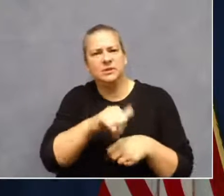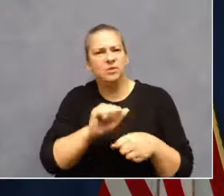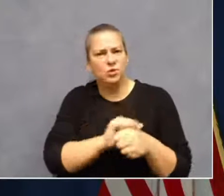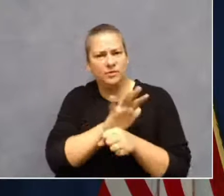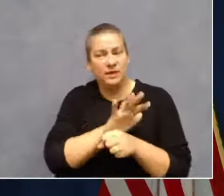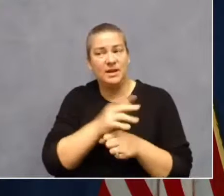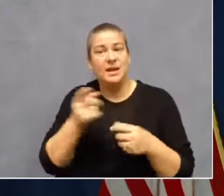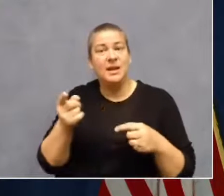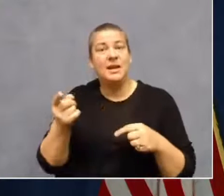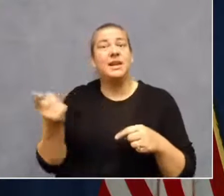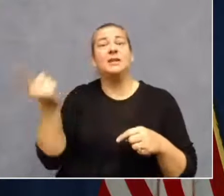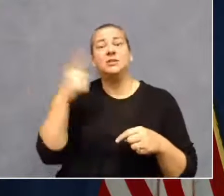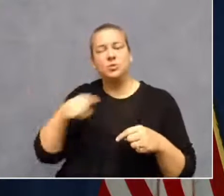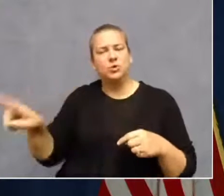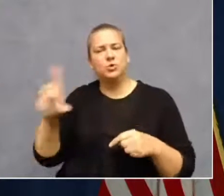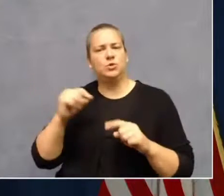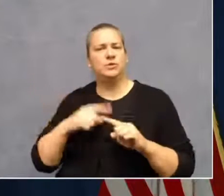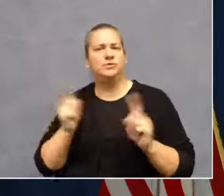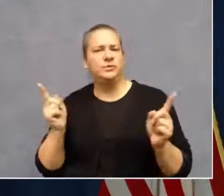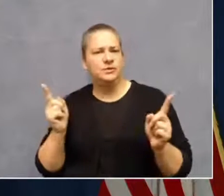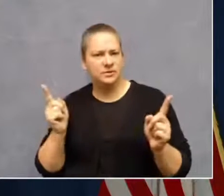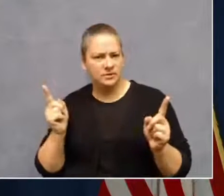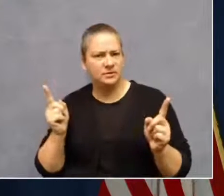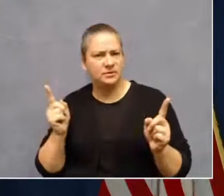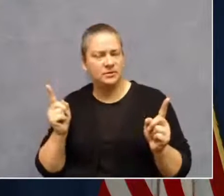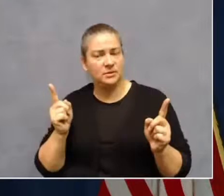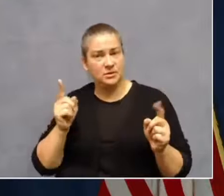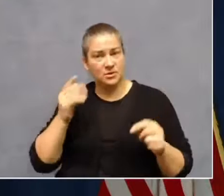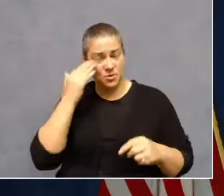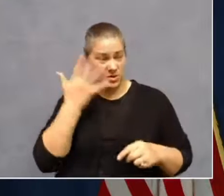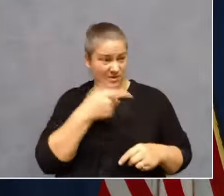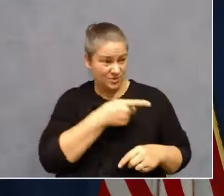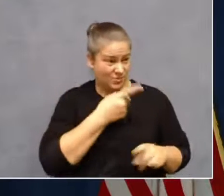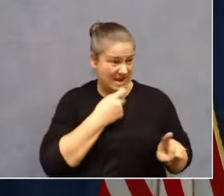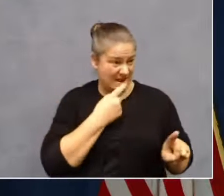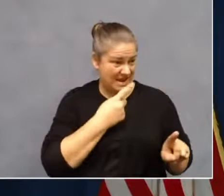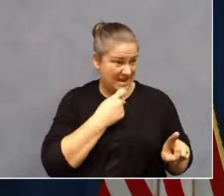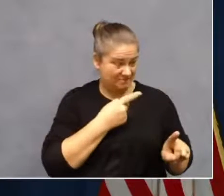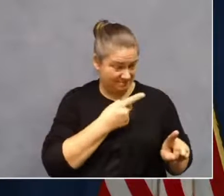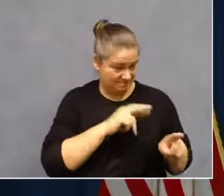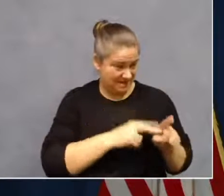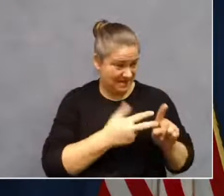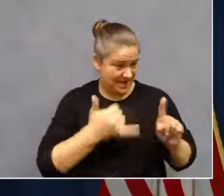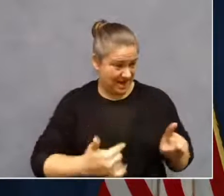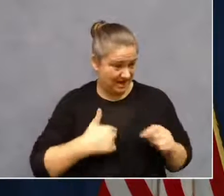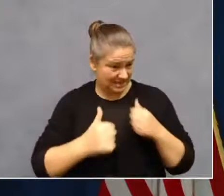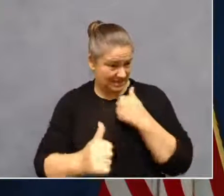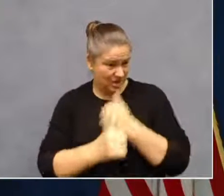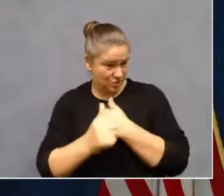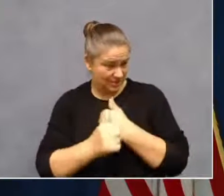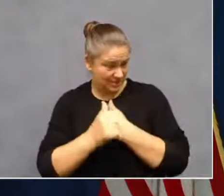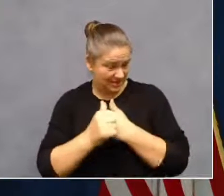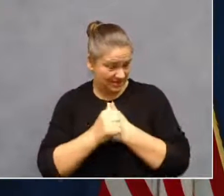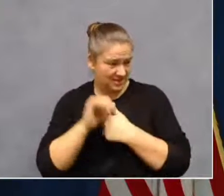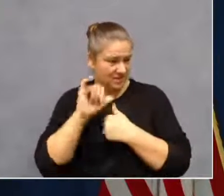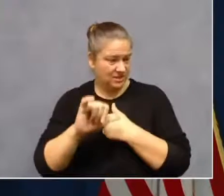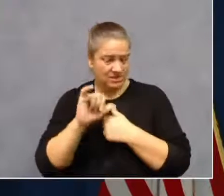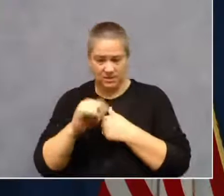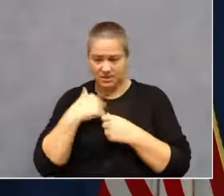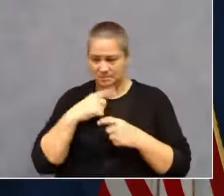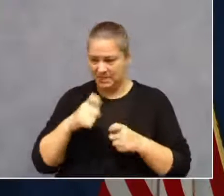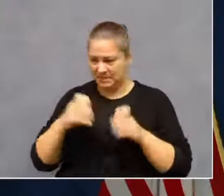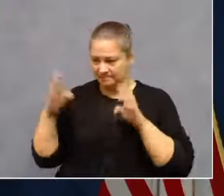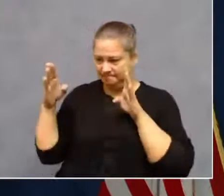differently, knowing that it has gotten dangerous enough to where for that period of time we need to alter our